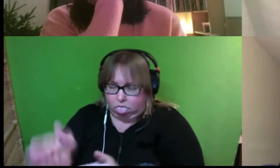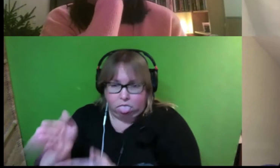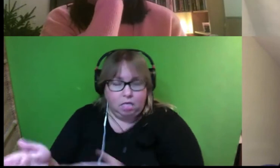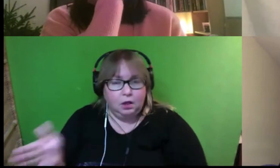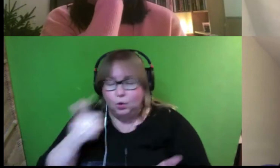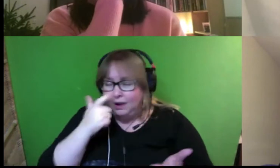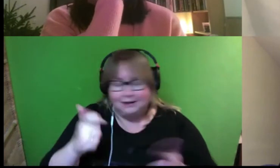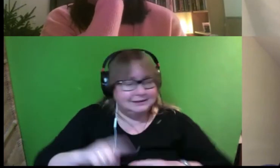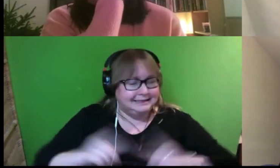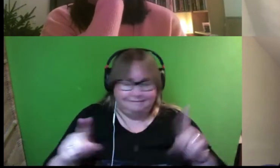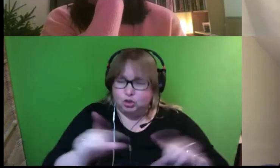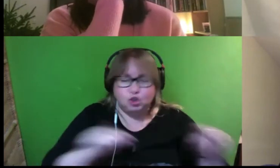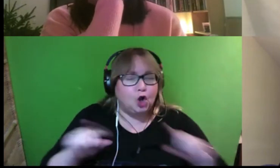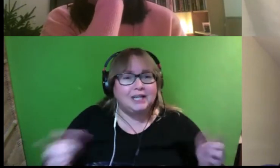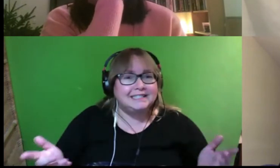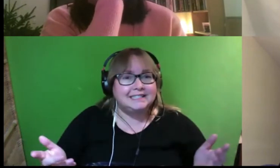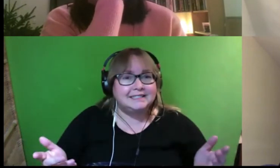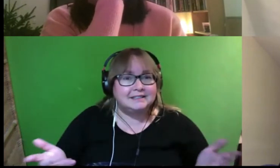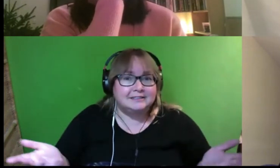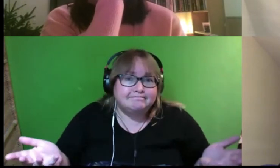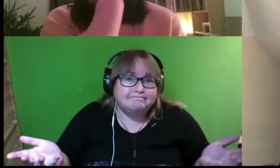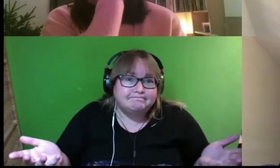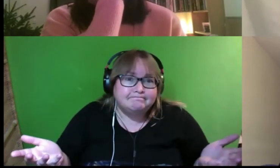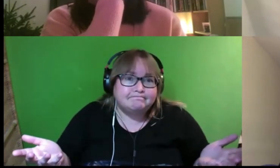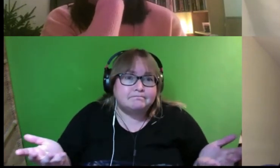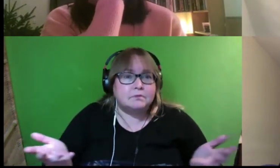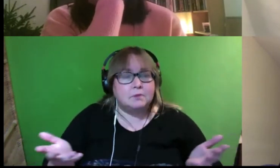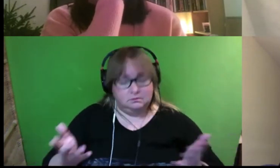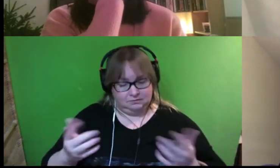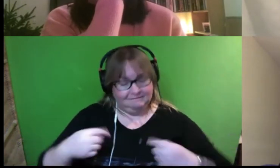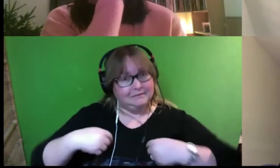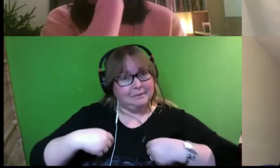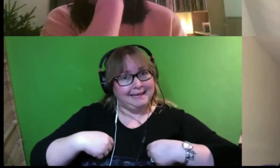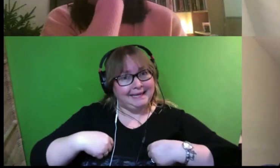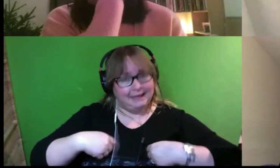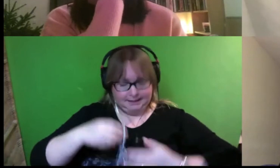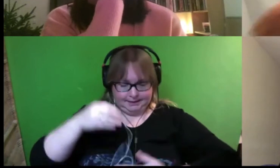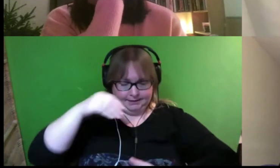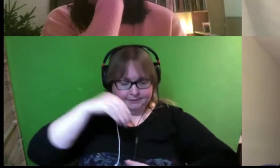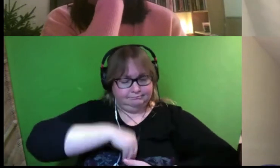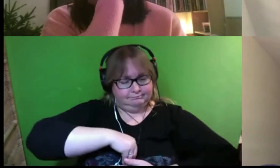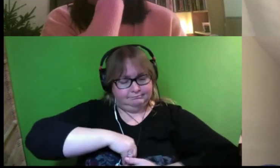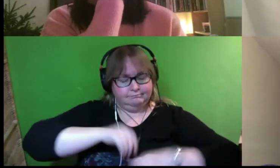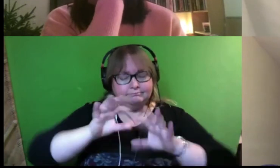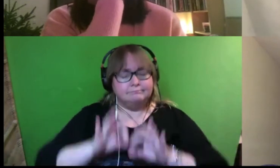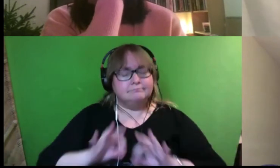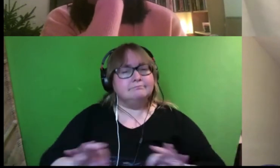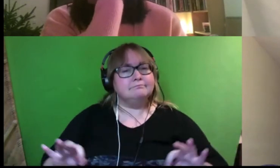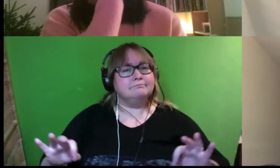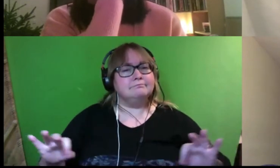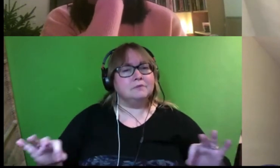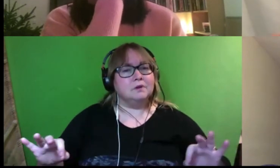So I think the thing that brings me peace is when I'm making things, when I'm choosing to work with